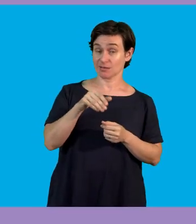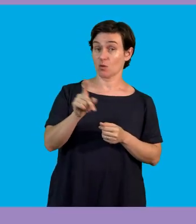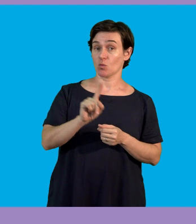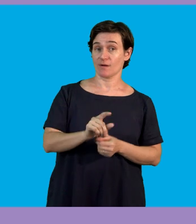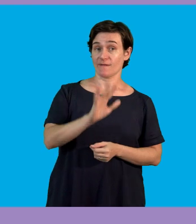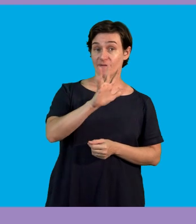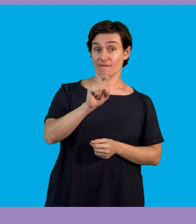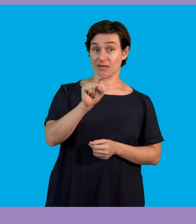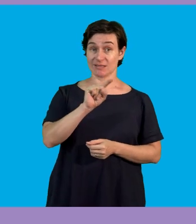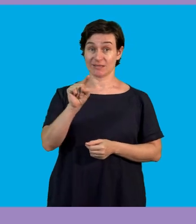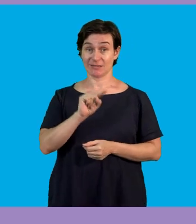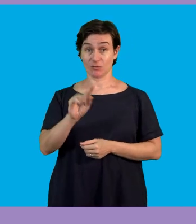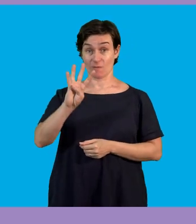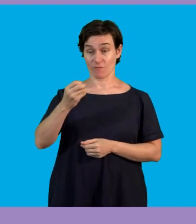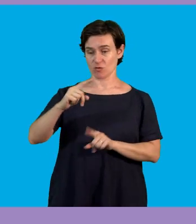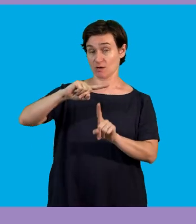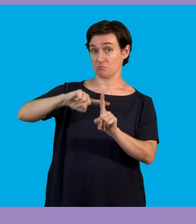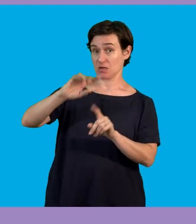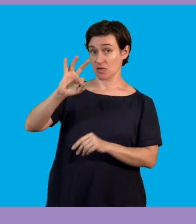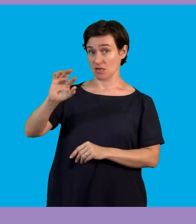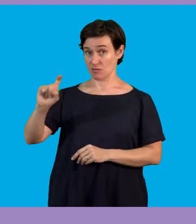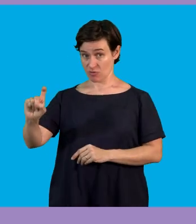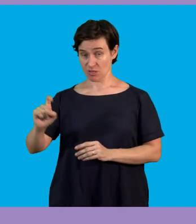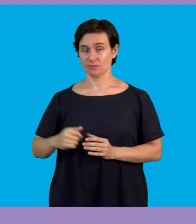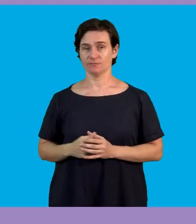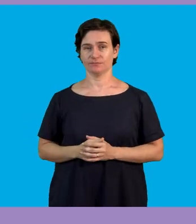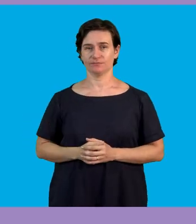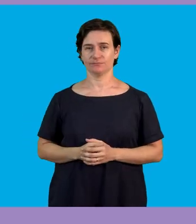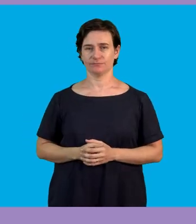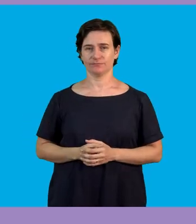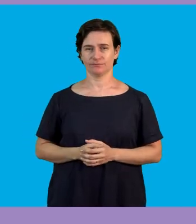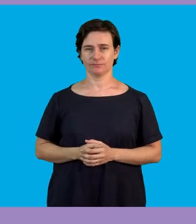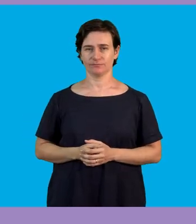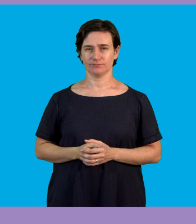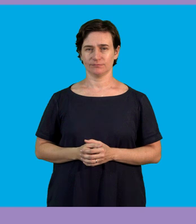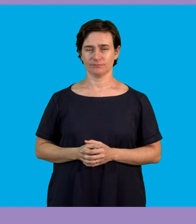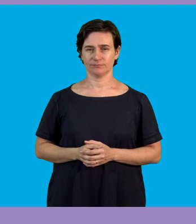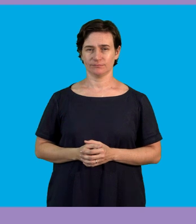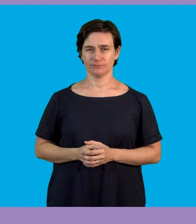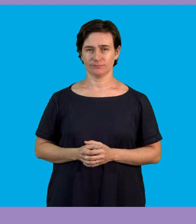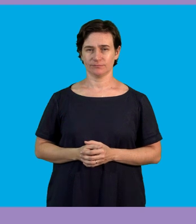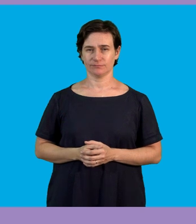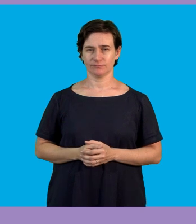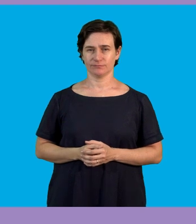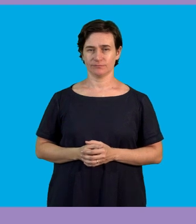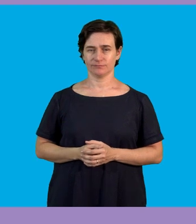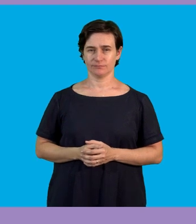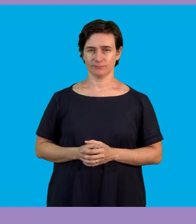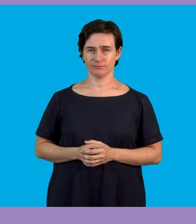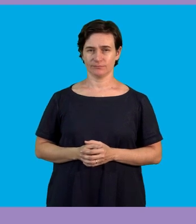is solve for x if 5x equals to 40 plus 3x.